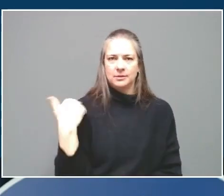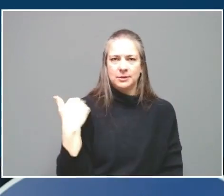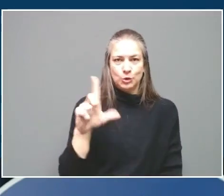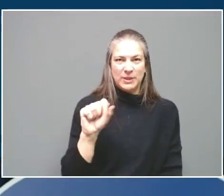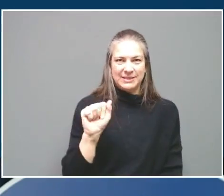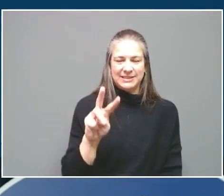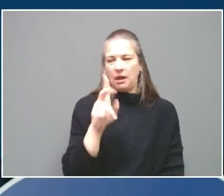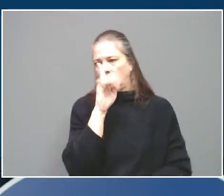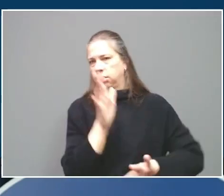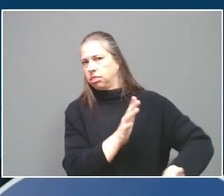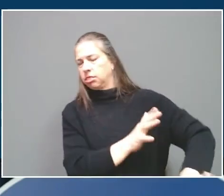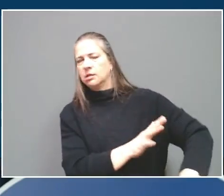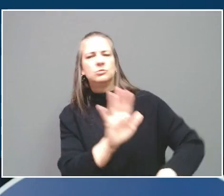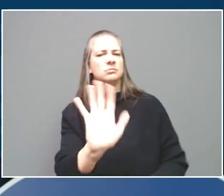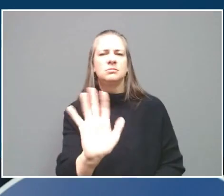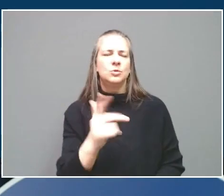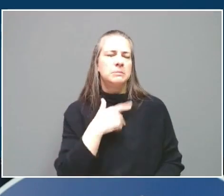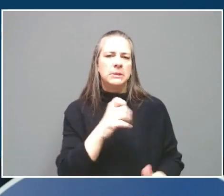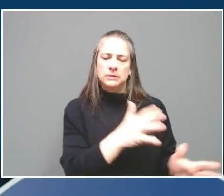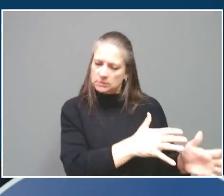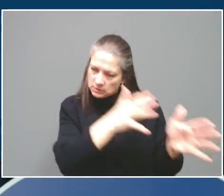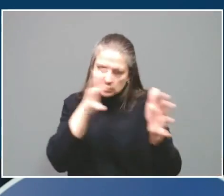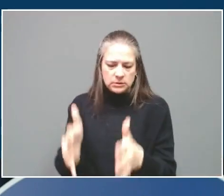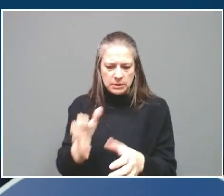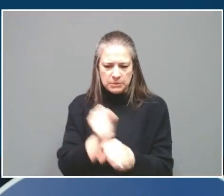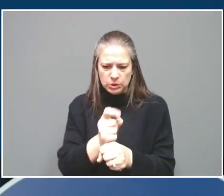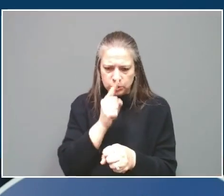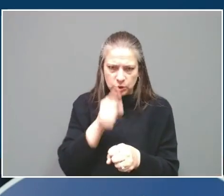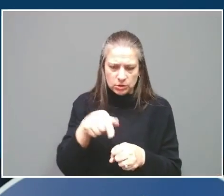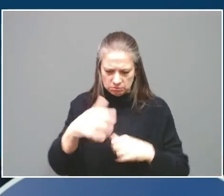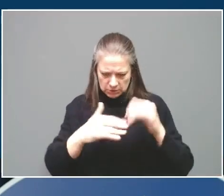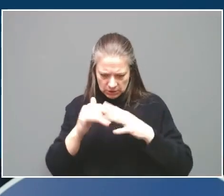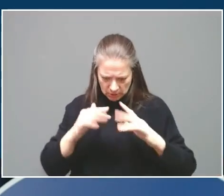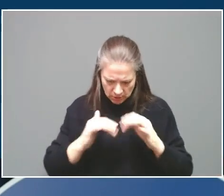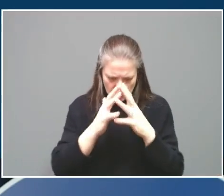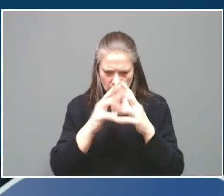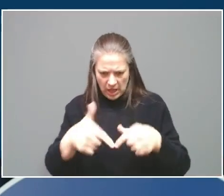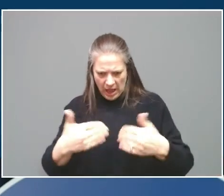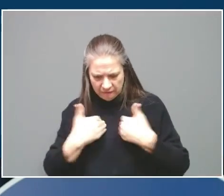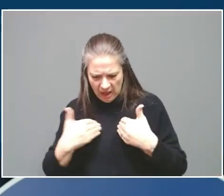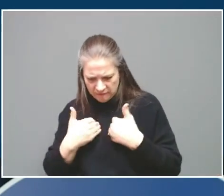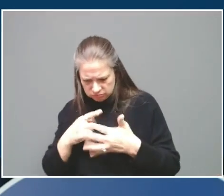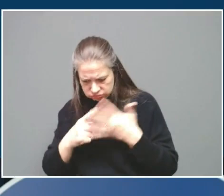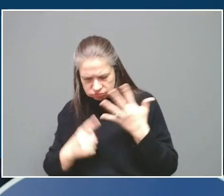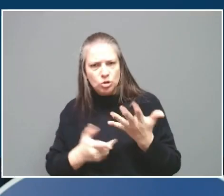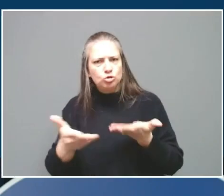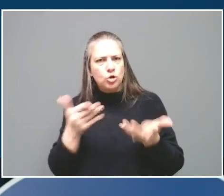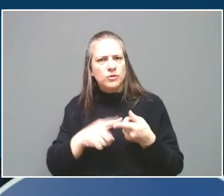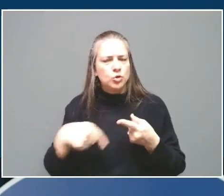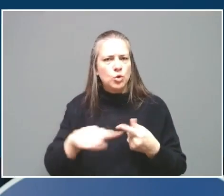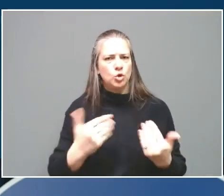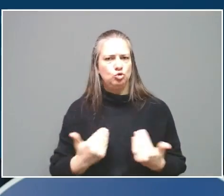to make sure we have these facilities where they need to be and our juveniles are getting the services that they need.